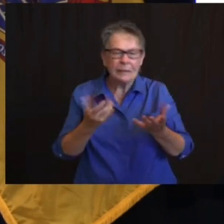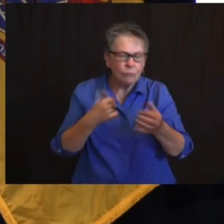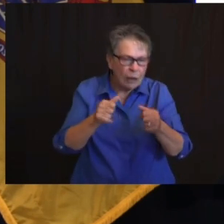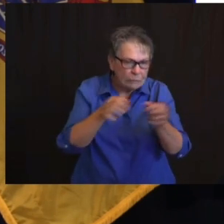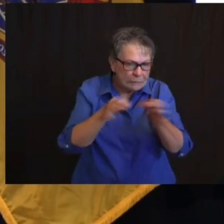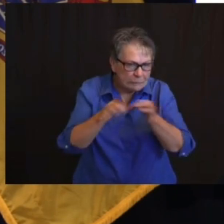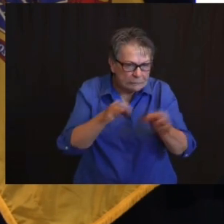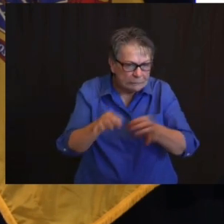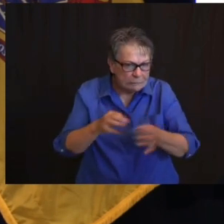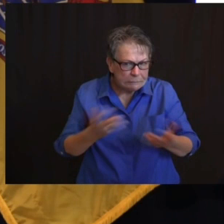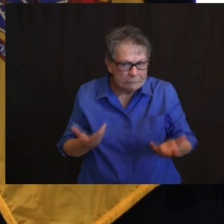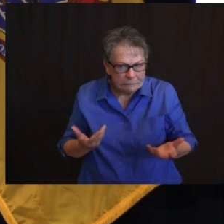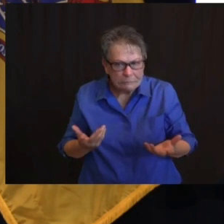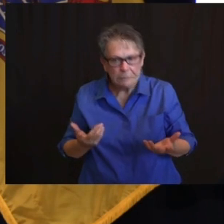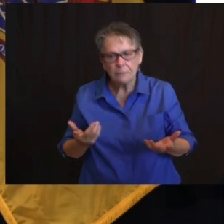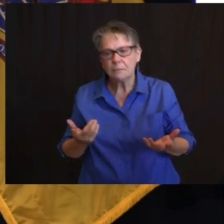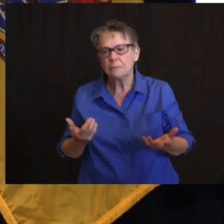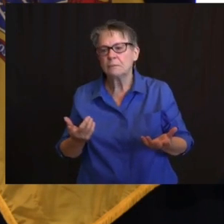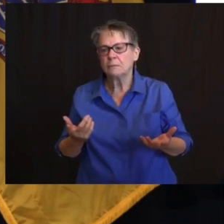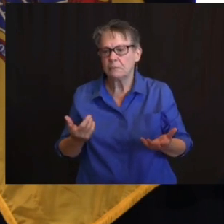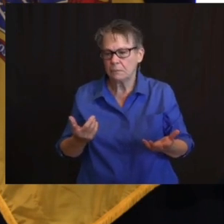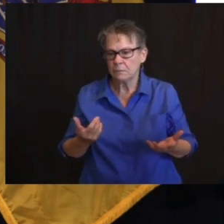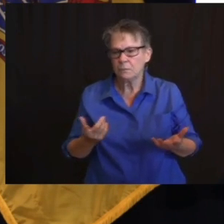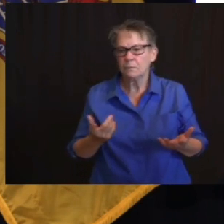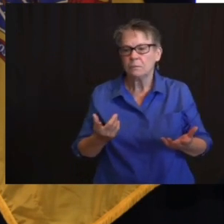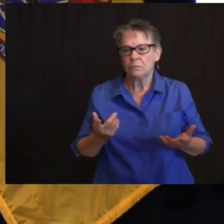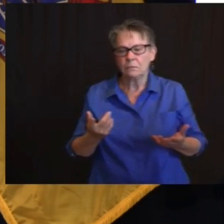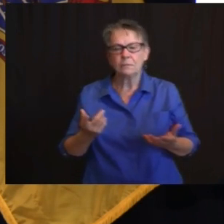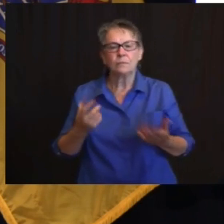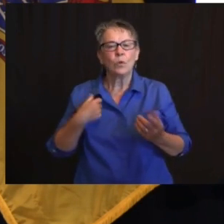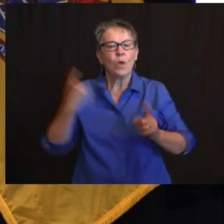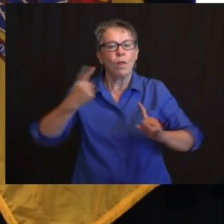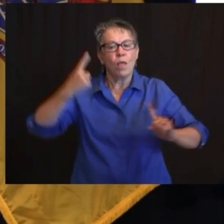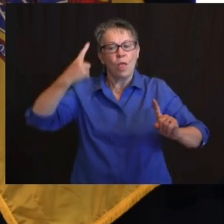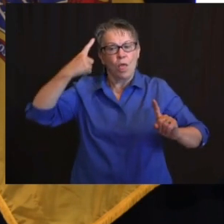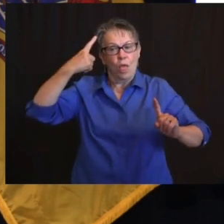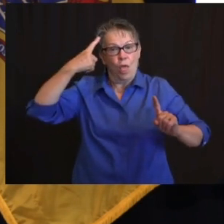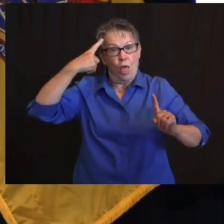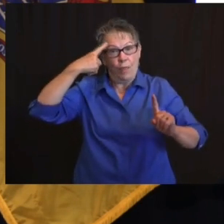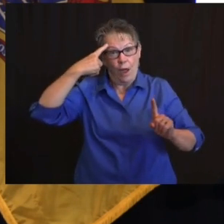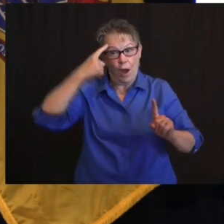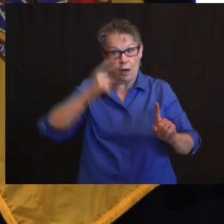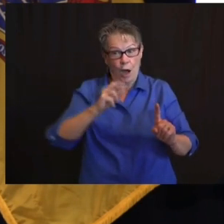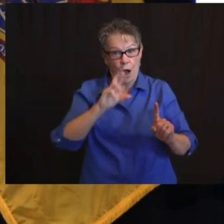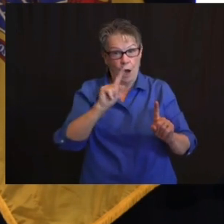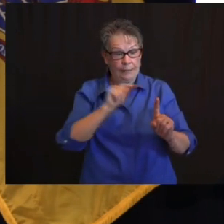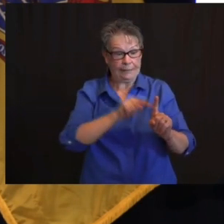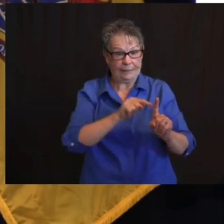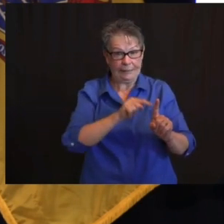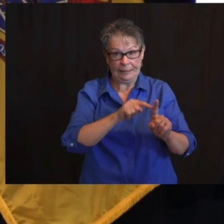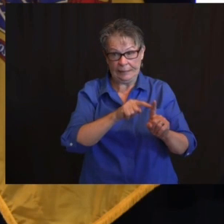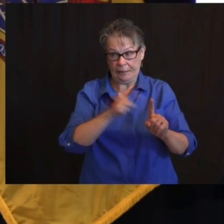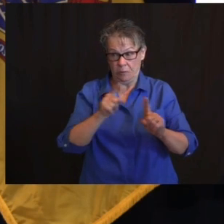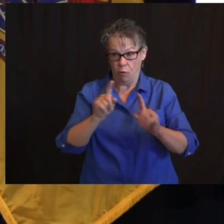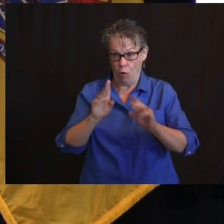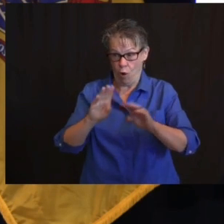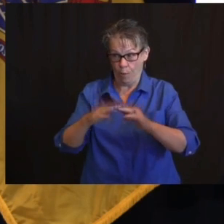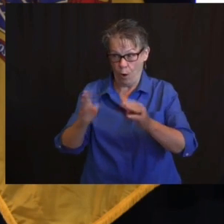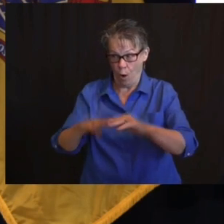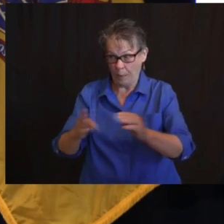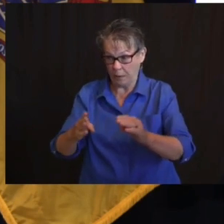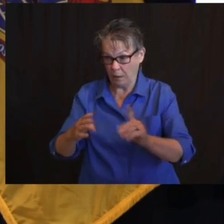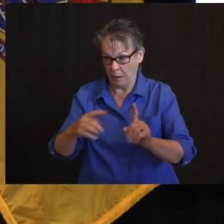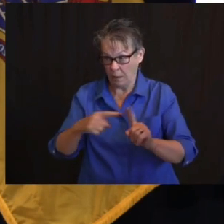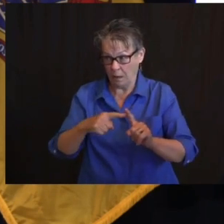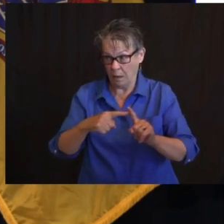on transmission that as we've opened the state up, I think we've said this ad nauseum, that we would expect to see